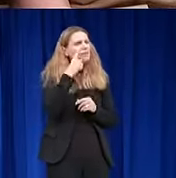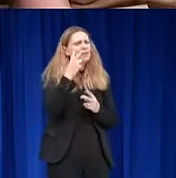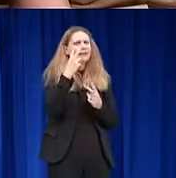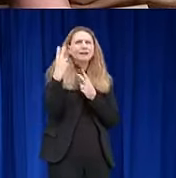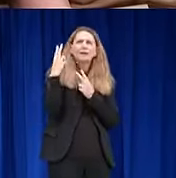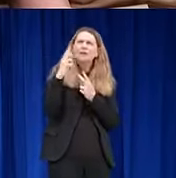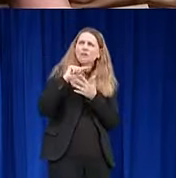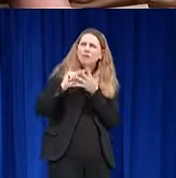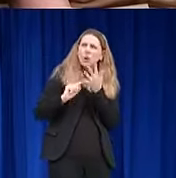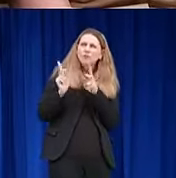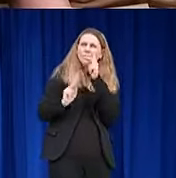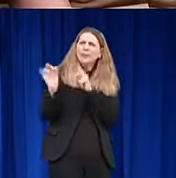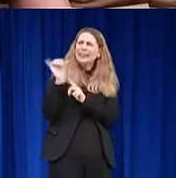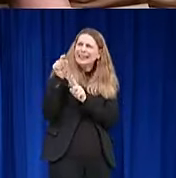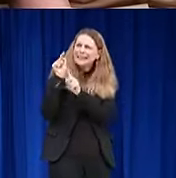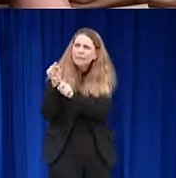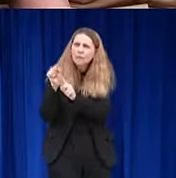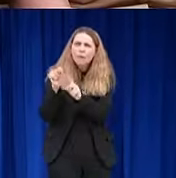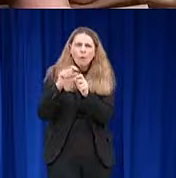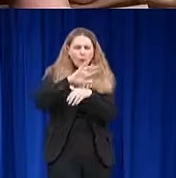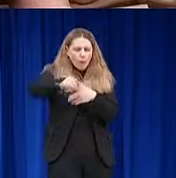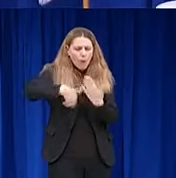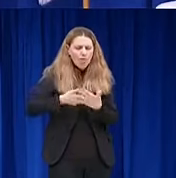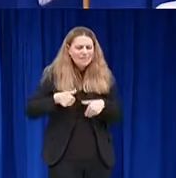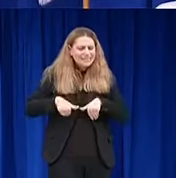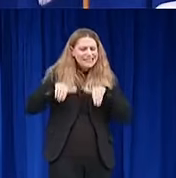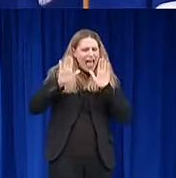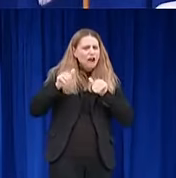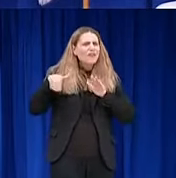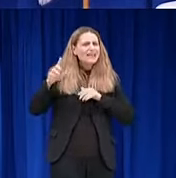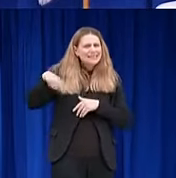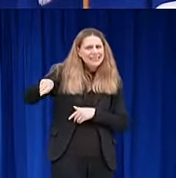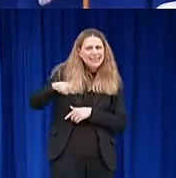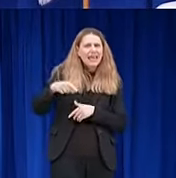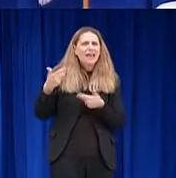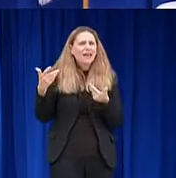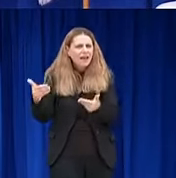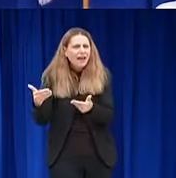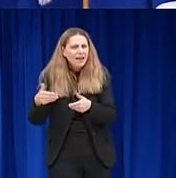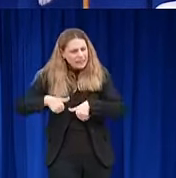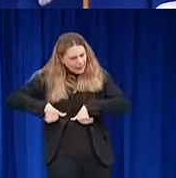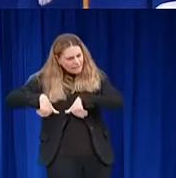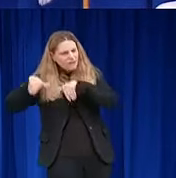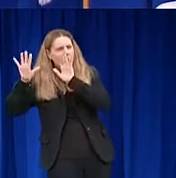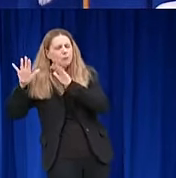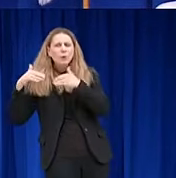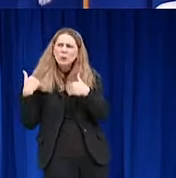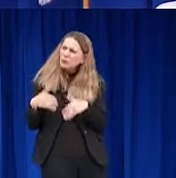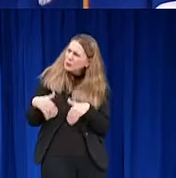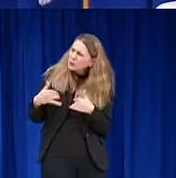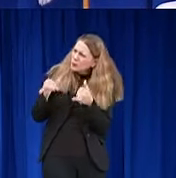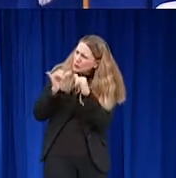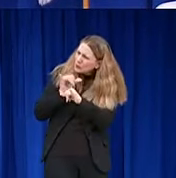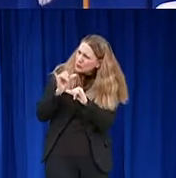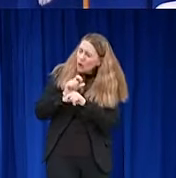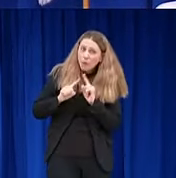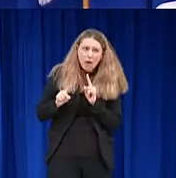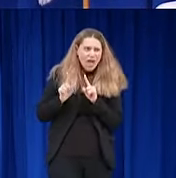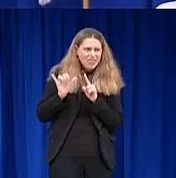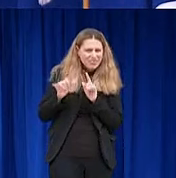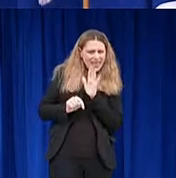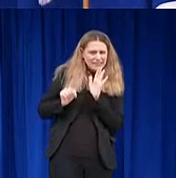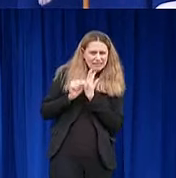the sacrifices we asked them to make. In return, we denied them the ability to come to work as their fully